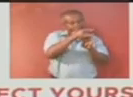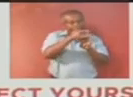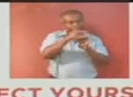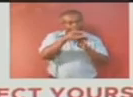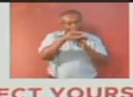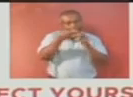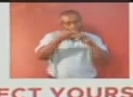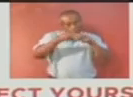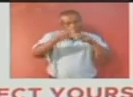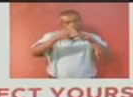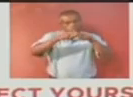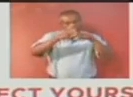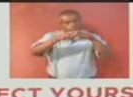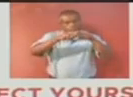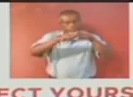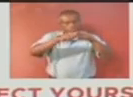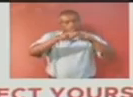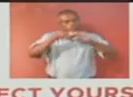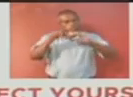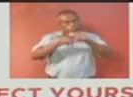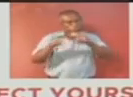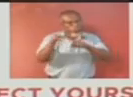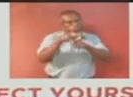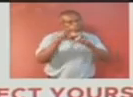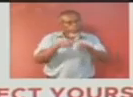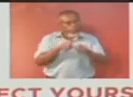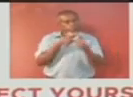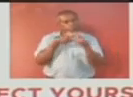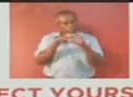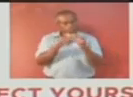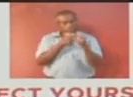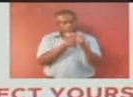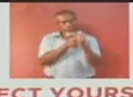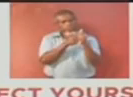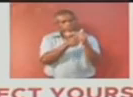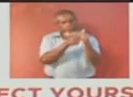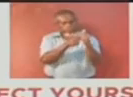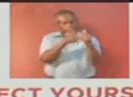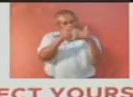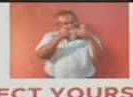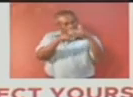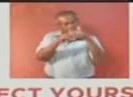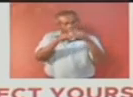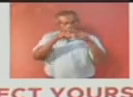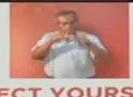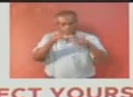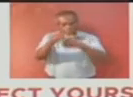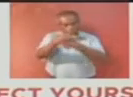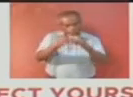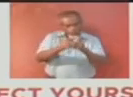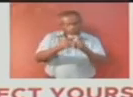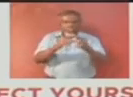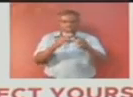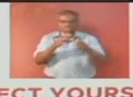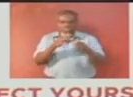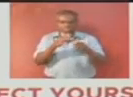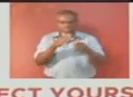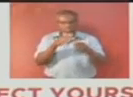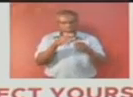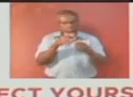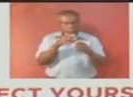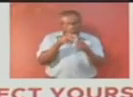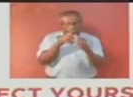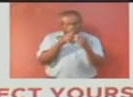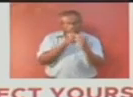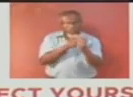mask wearing, the physical distancing, the reduction of occupancy in offices, the reduction of movement and non-essential activity at this point